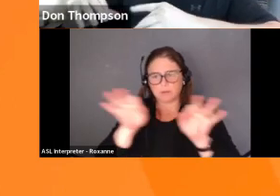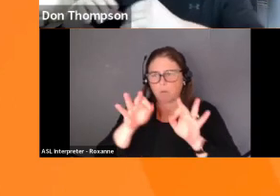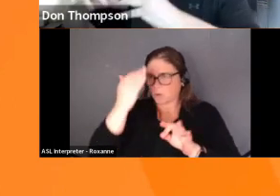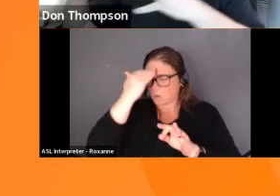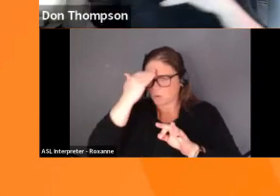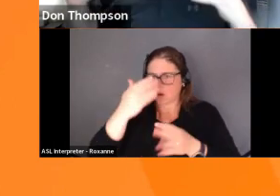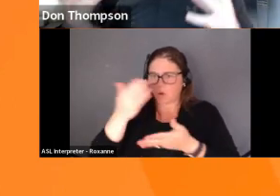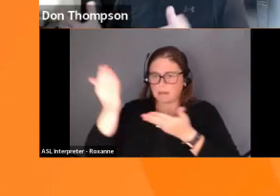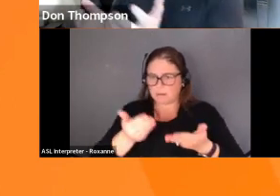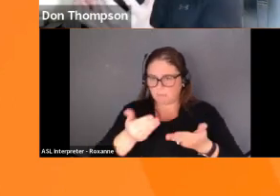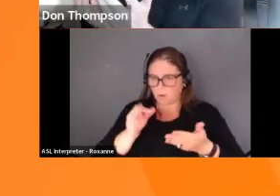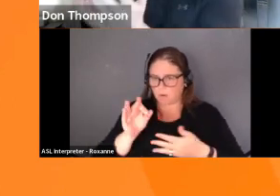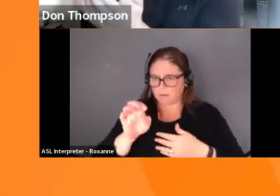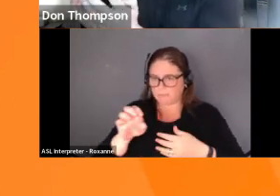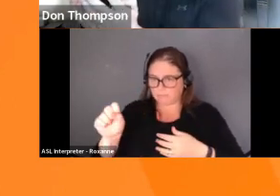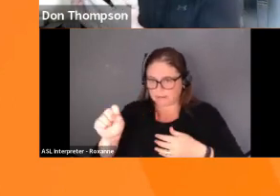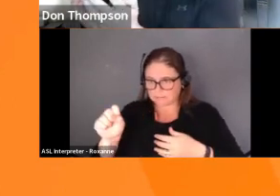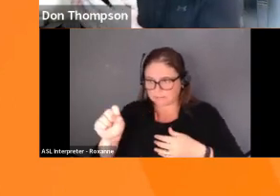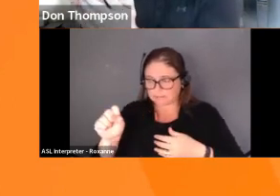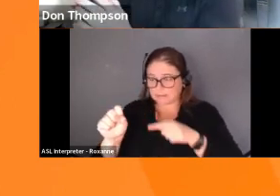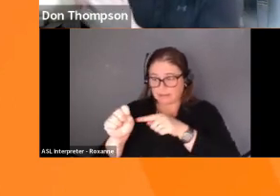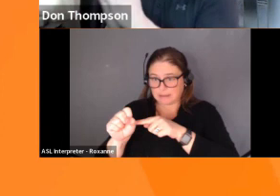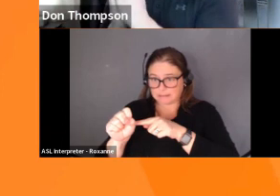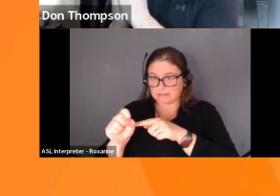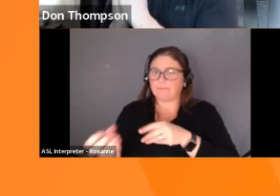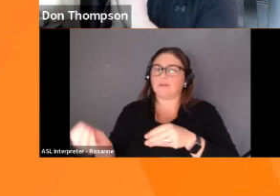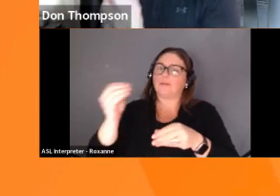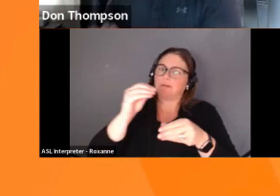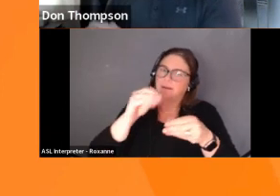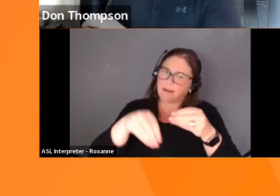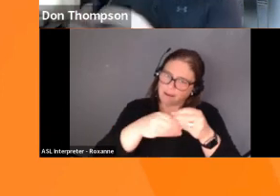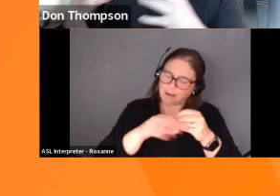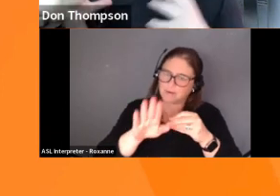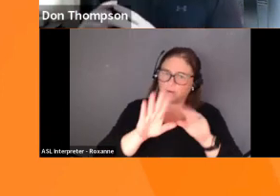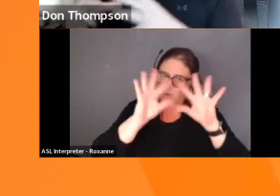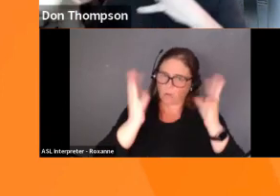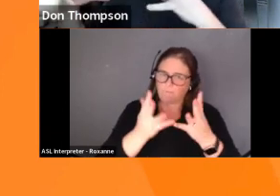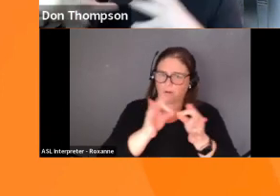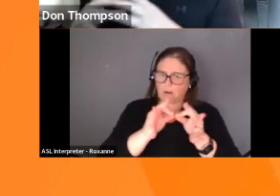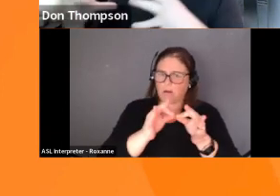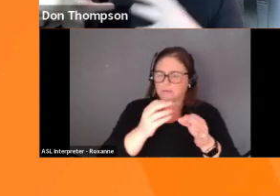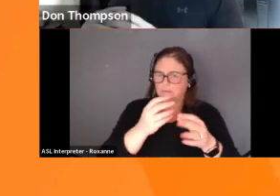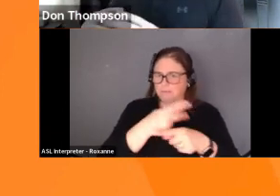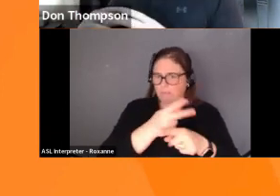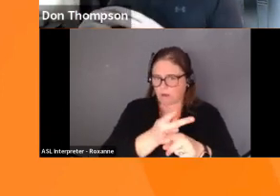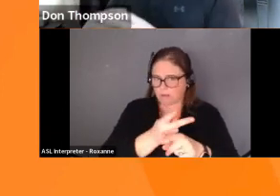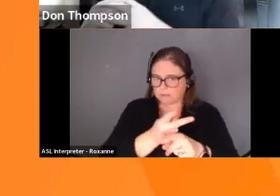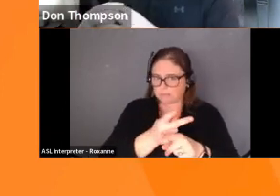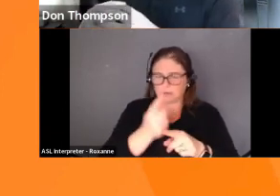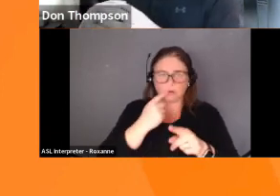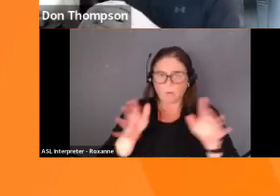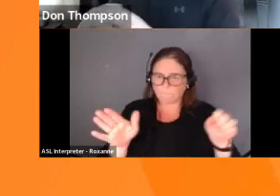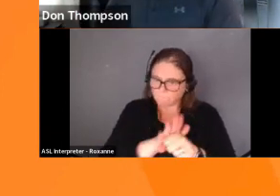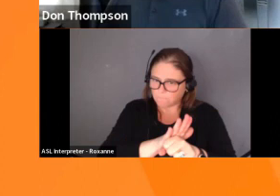Canada added to your overall product cost, so we know the full burdened amount on